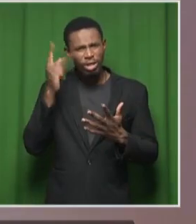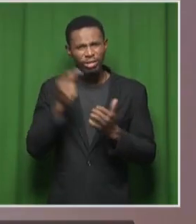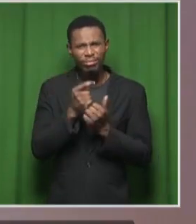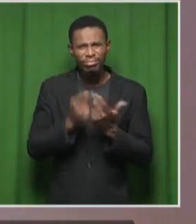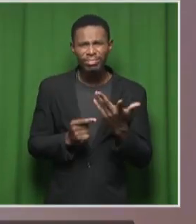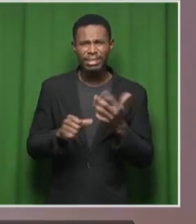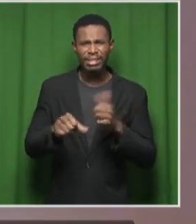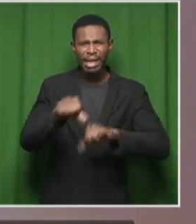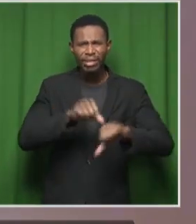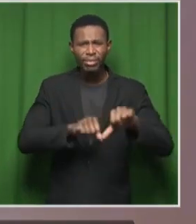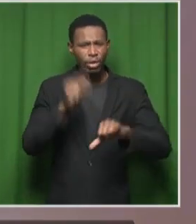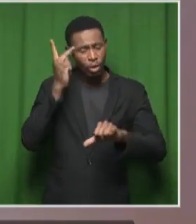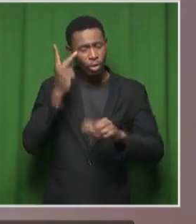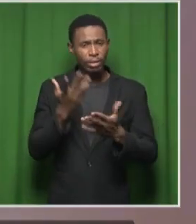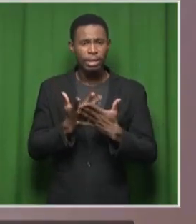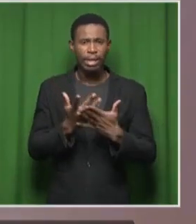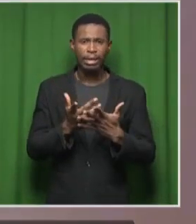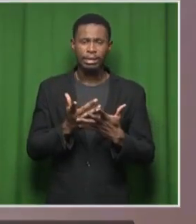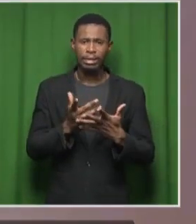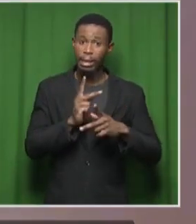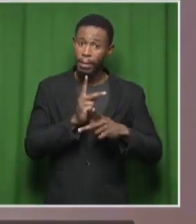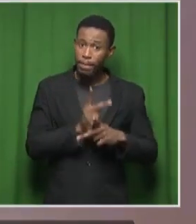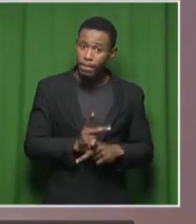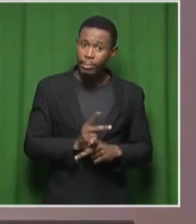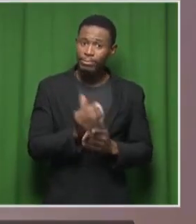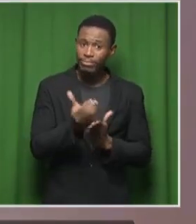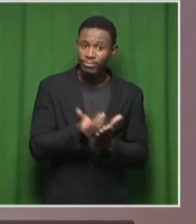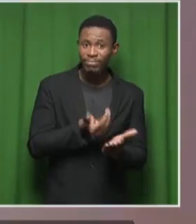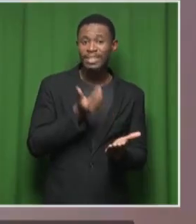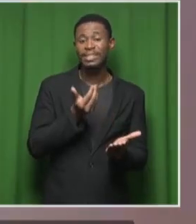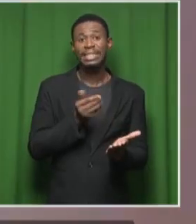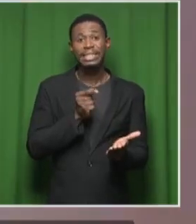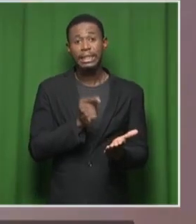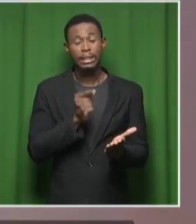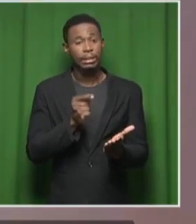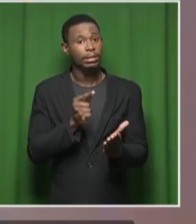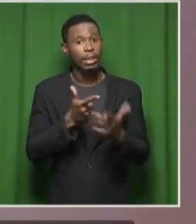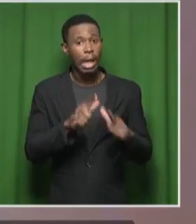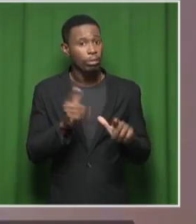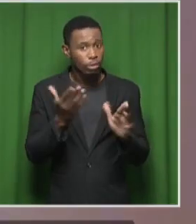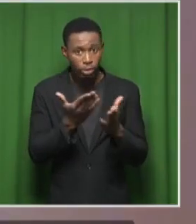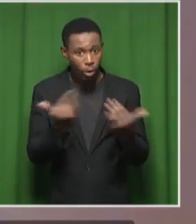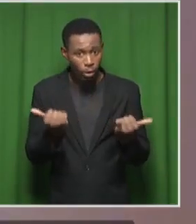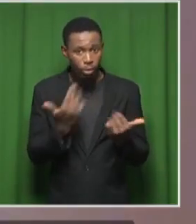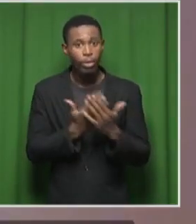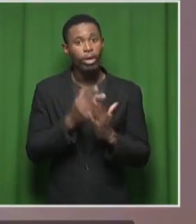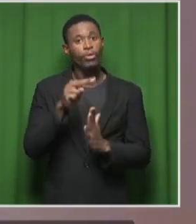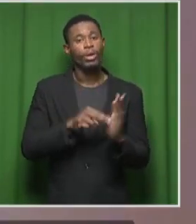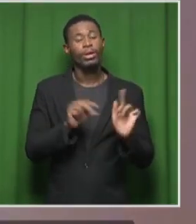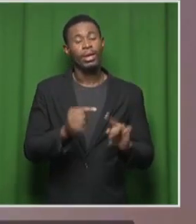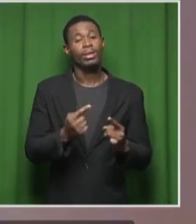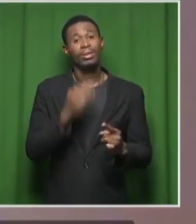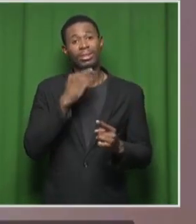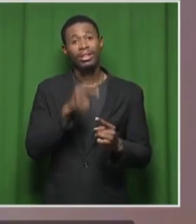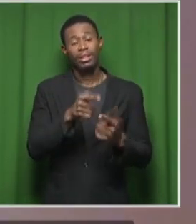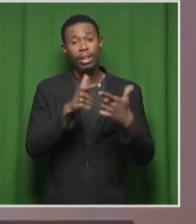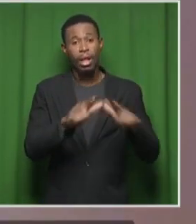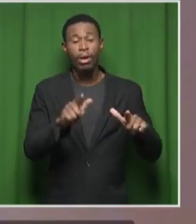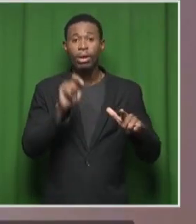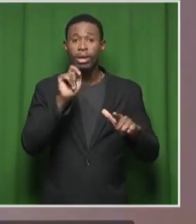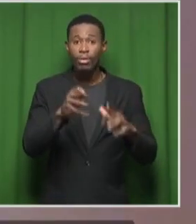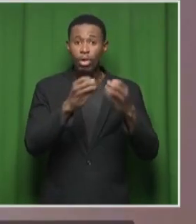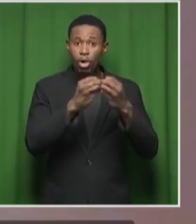scientific knowledge, biocultural heritage that we can't access if we don't know the language. Right. So if we lose it,